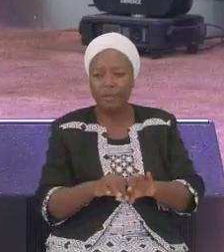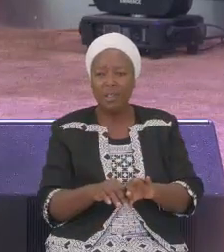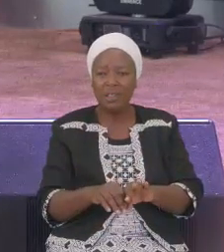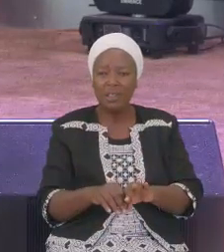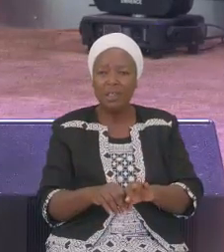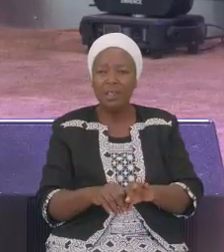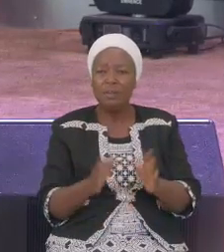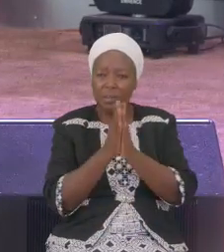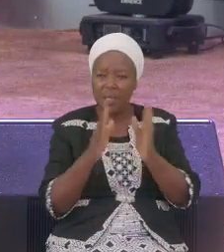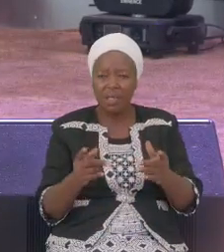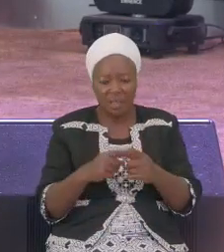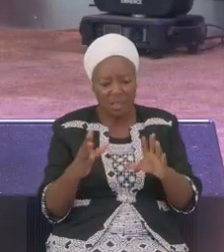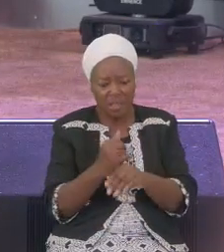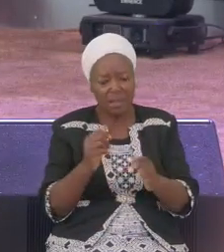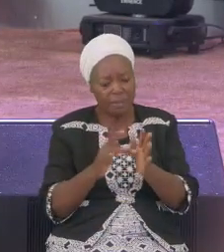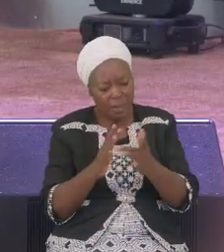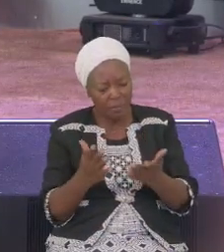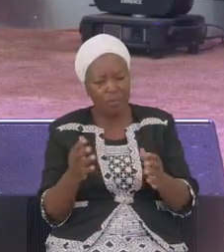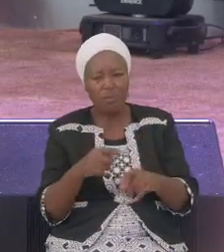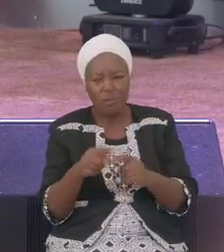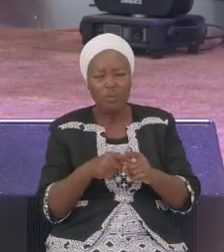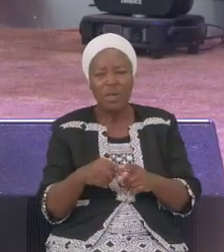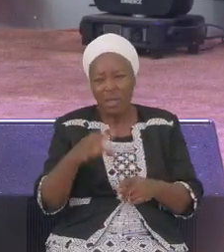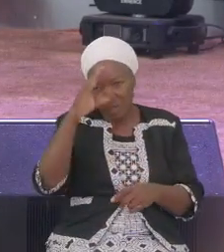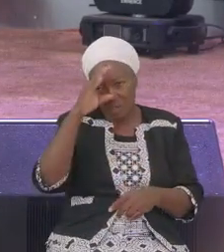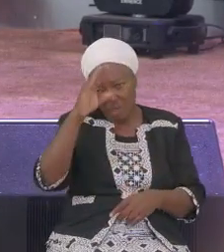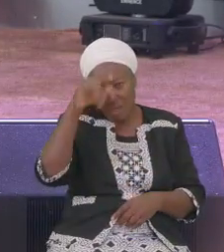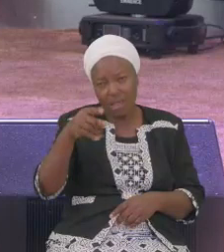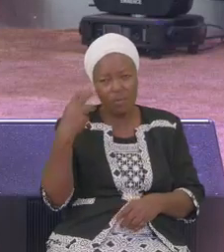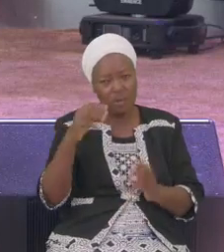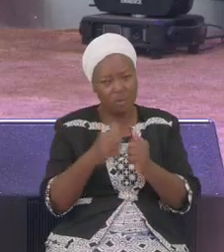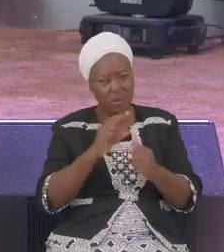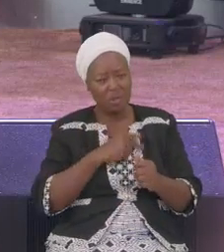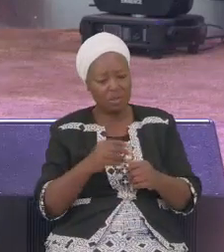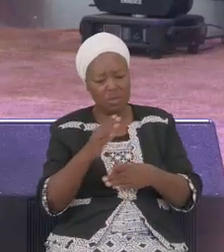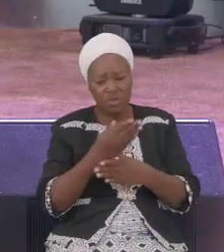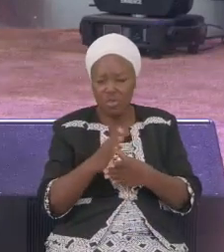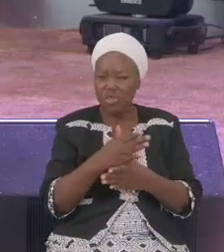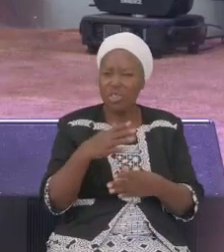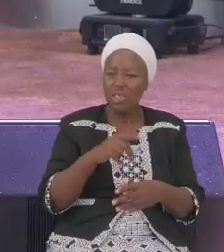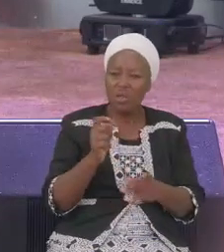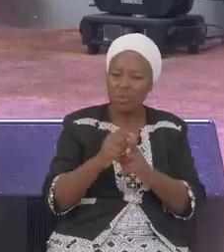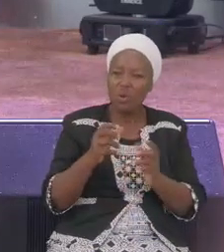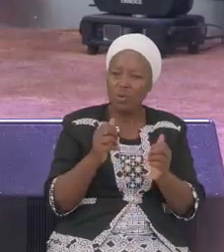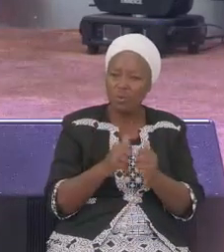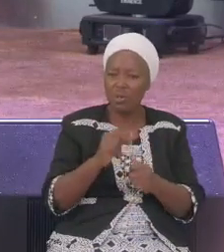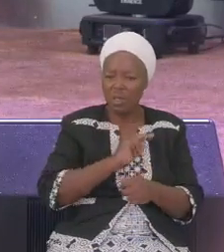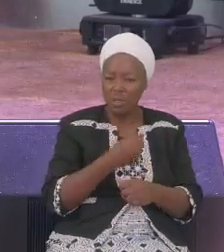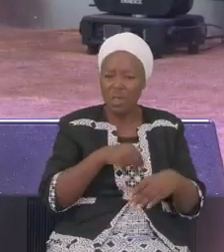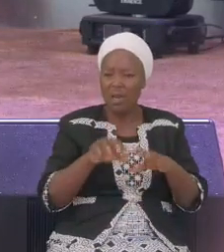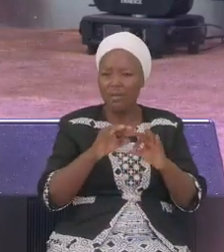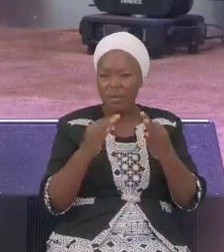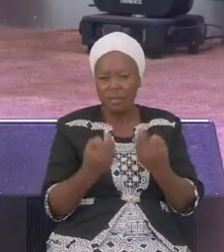takes that Bible, when he was with us, he'll share the word with them, you know, students like himself.